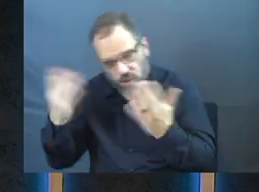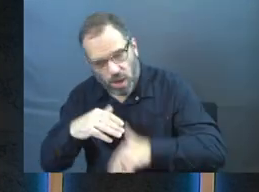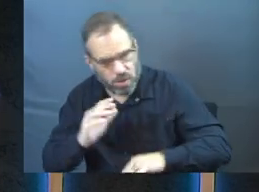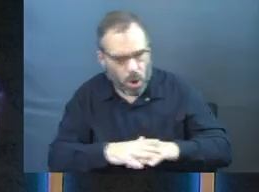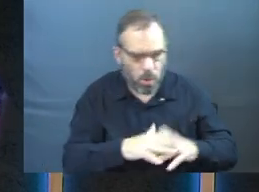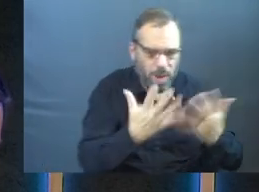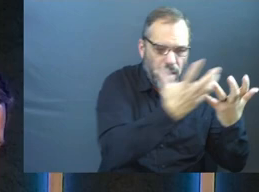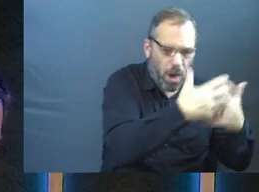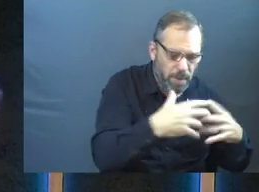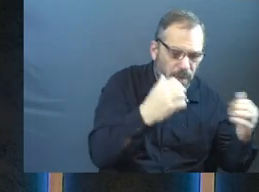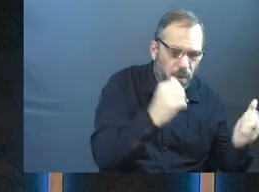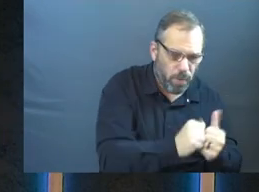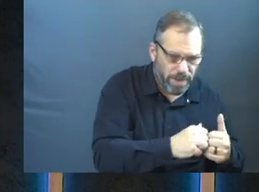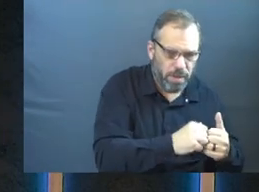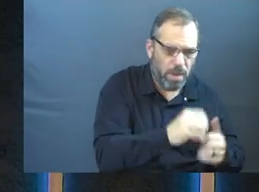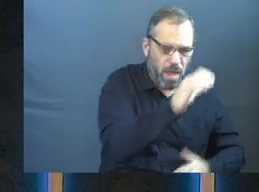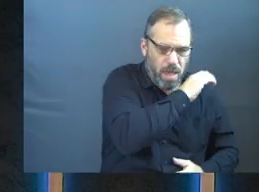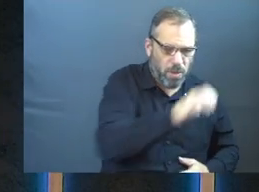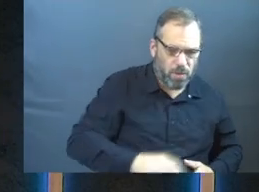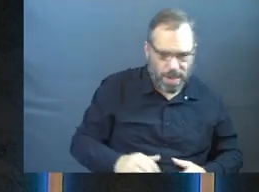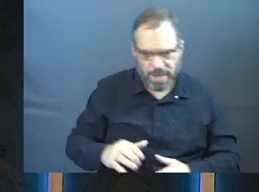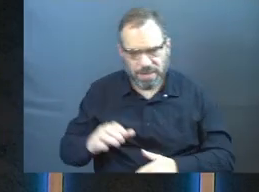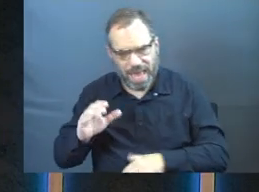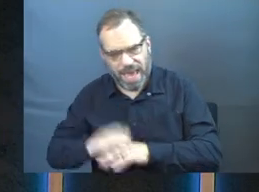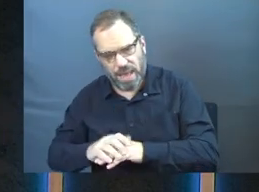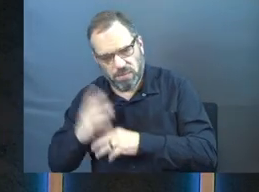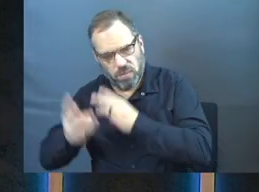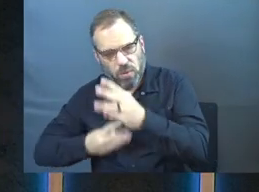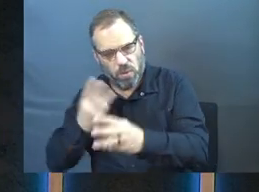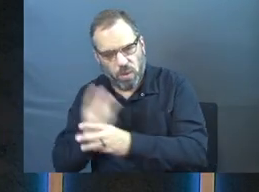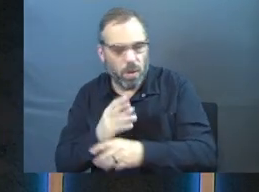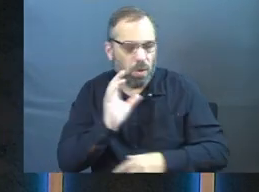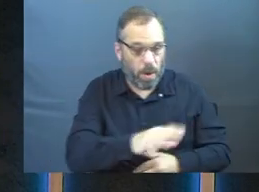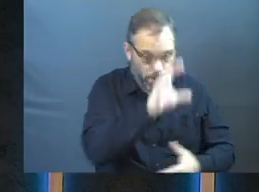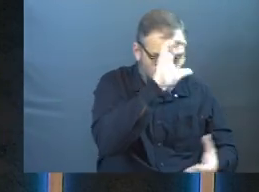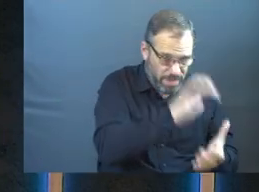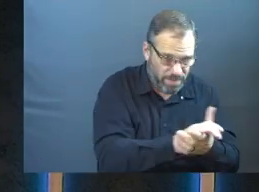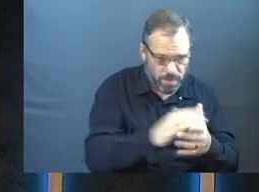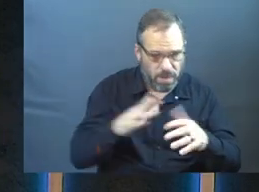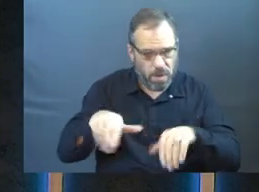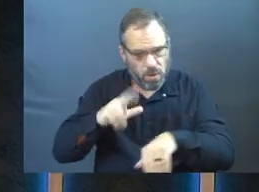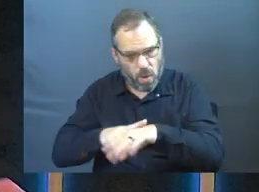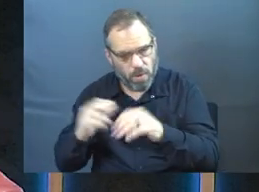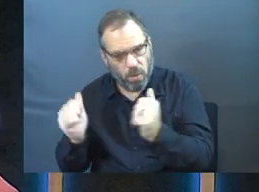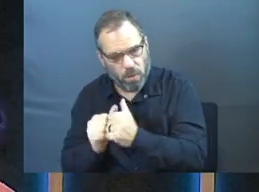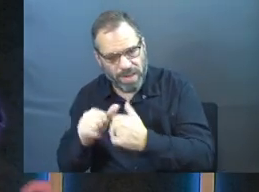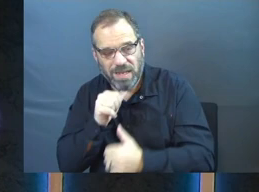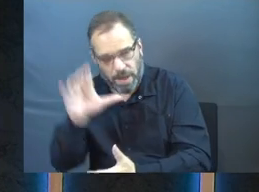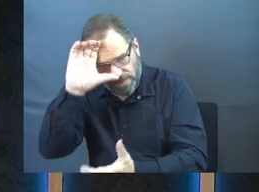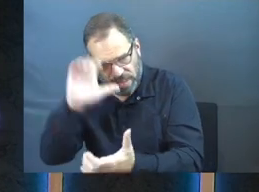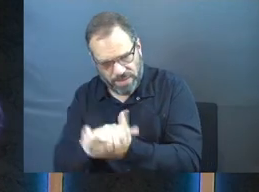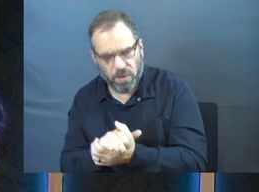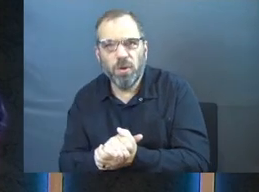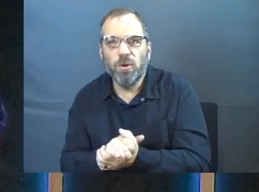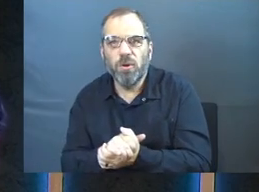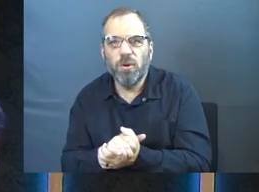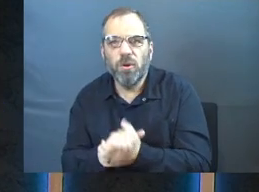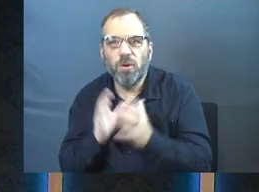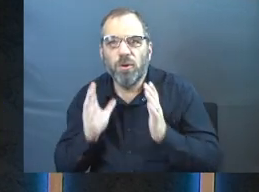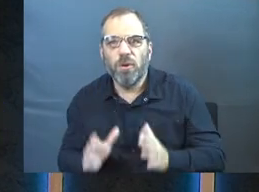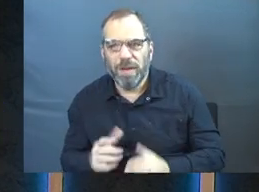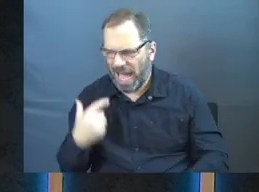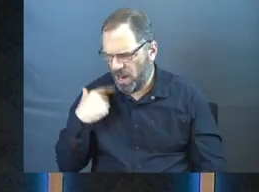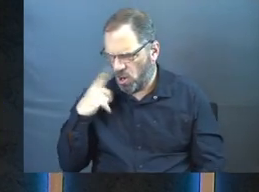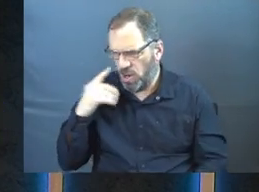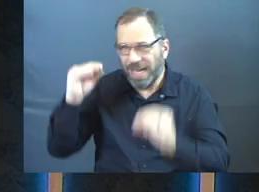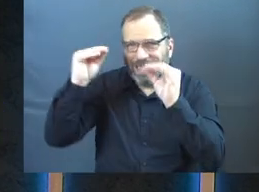What harmony is there between Christ and Belial? Or what does a believer have in common with an unbeliever? I